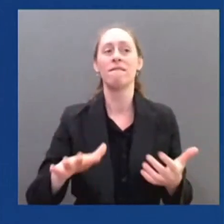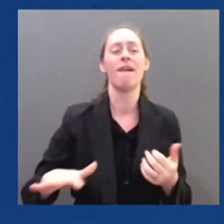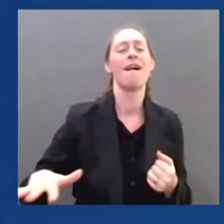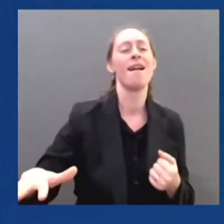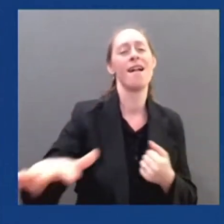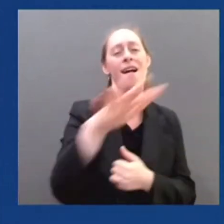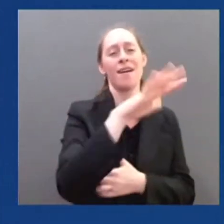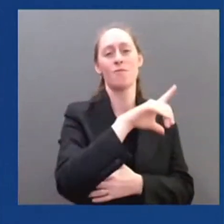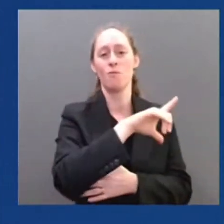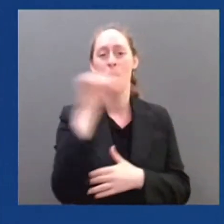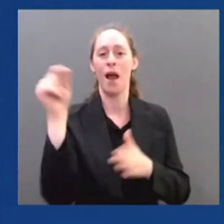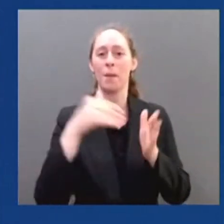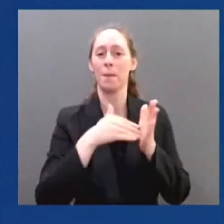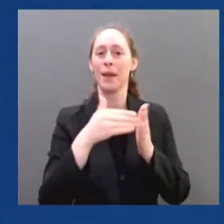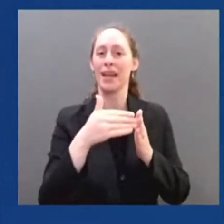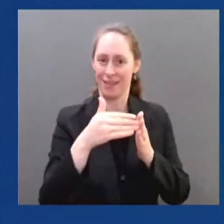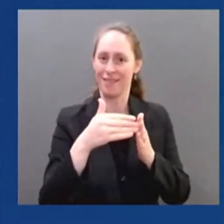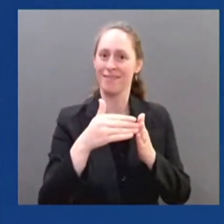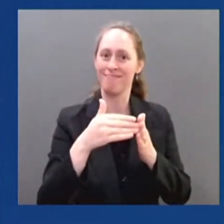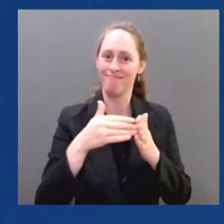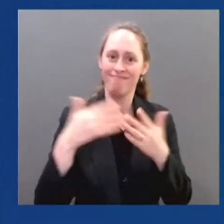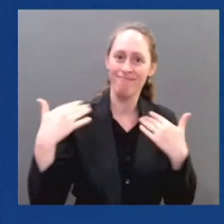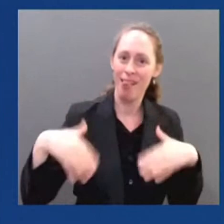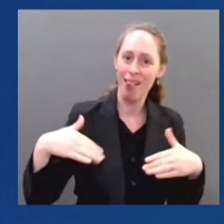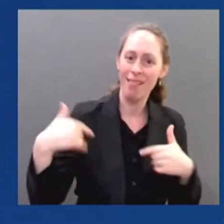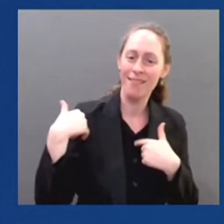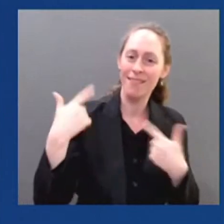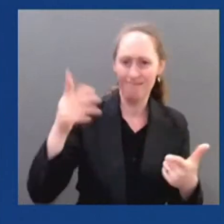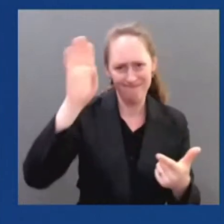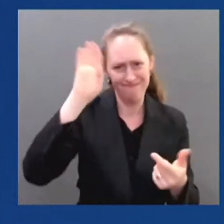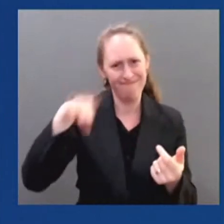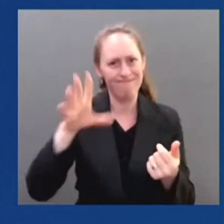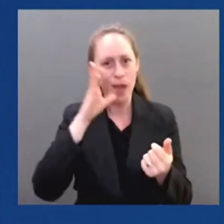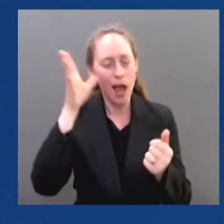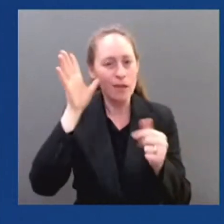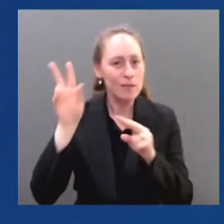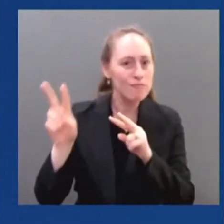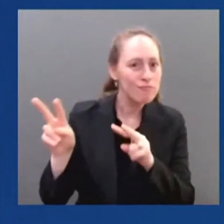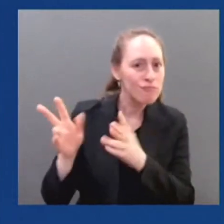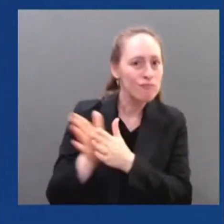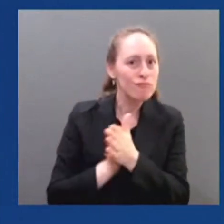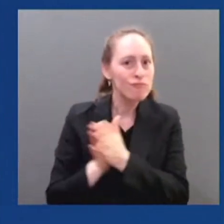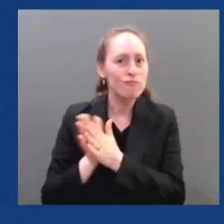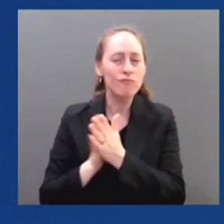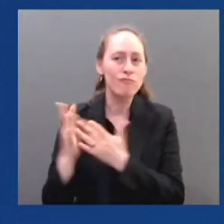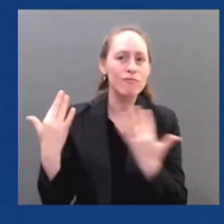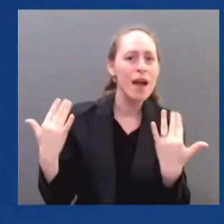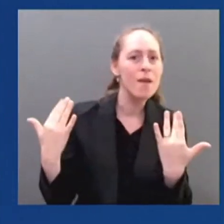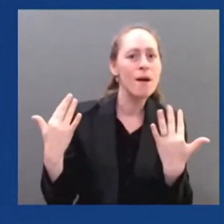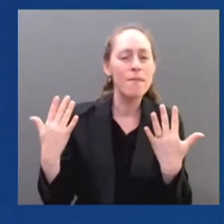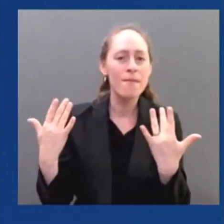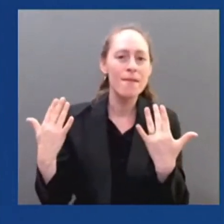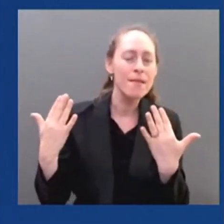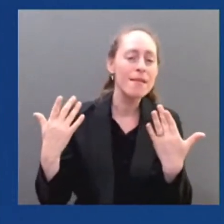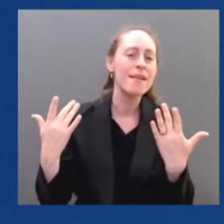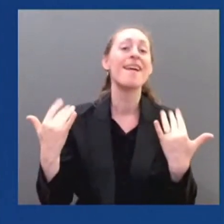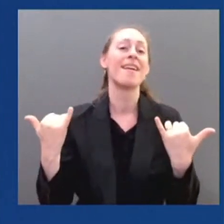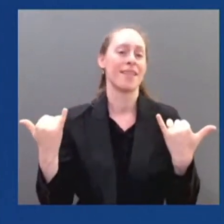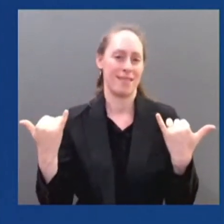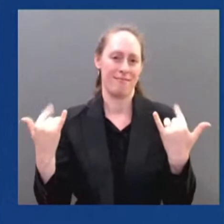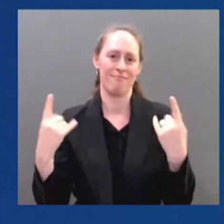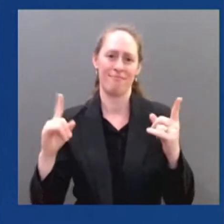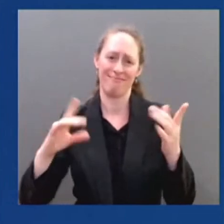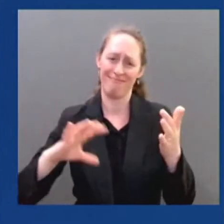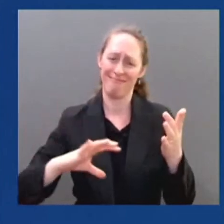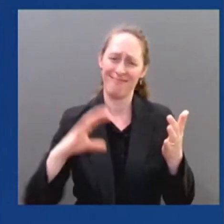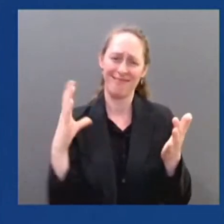parents surrounding the authorization and recommendation of COVID-19 vaccines for our youngest children, and for many, the opportunity to